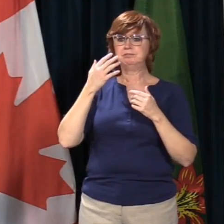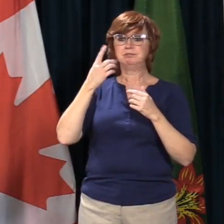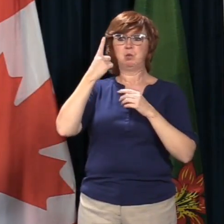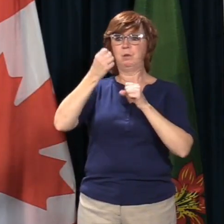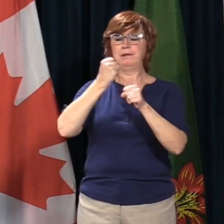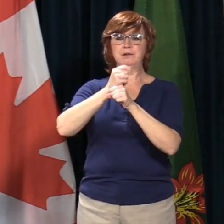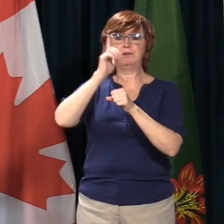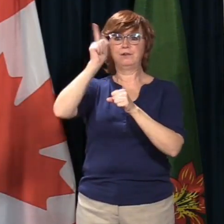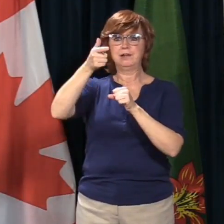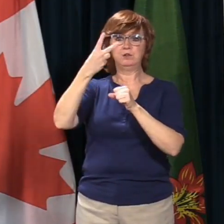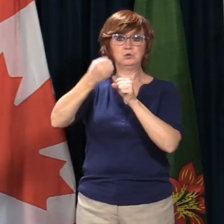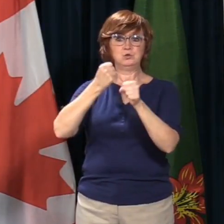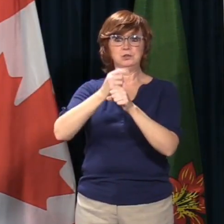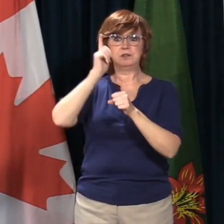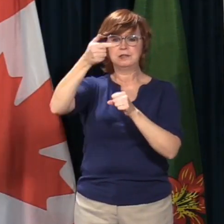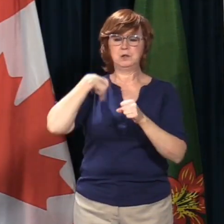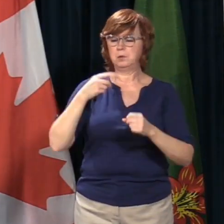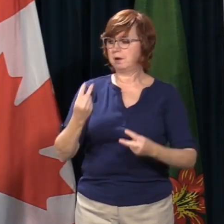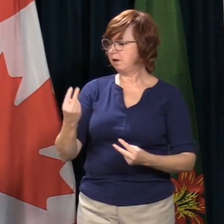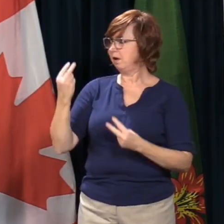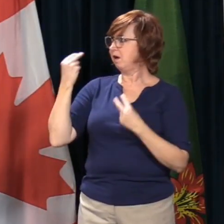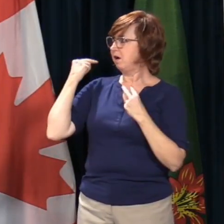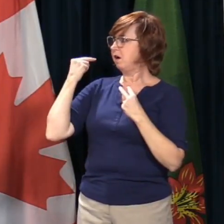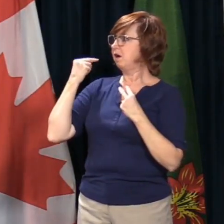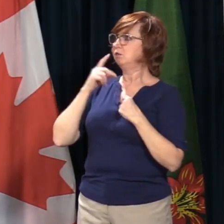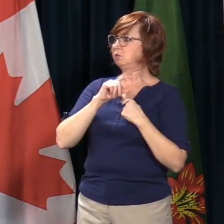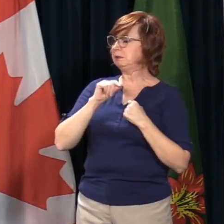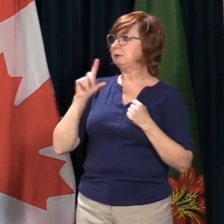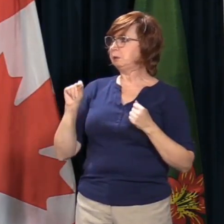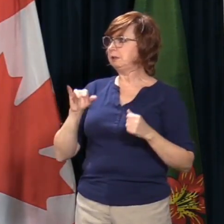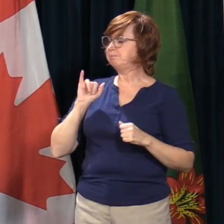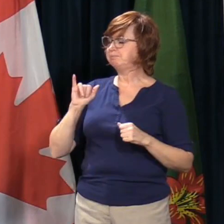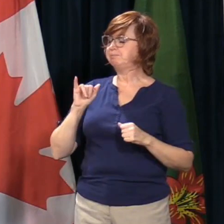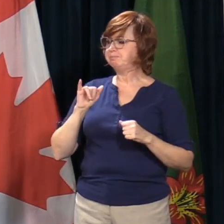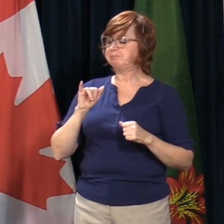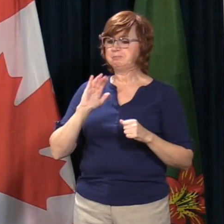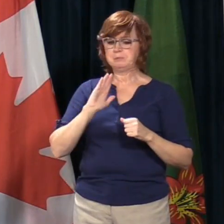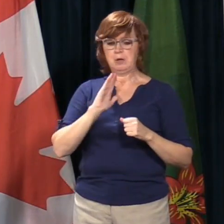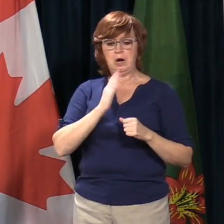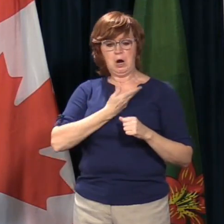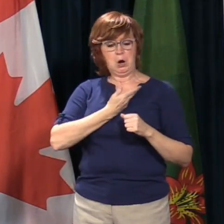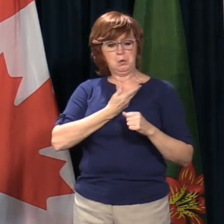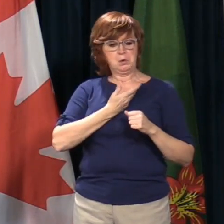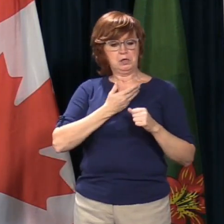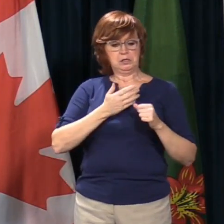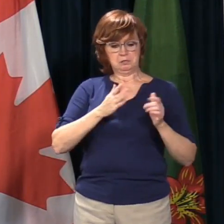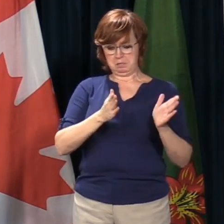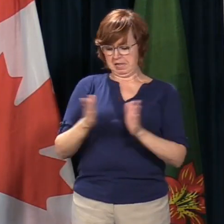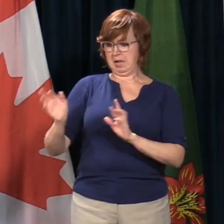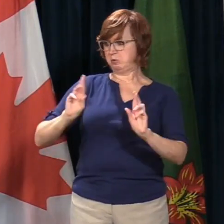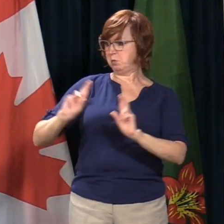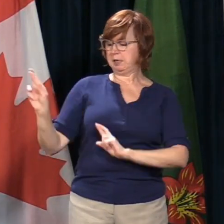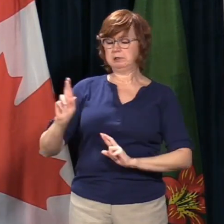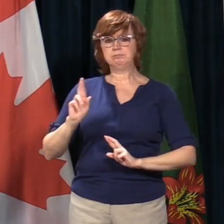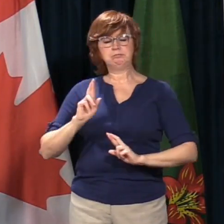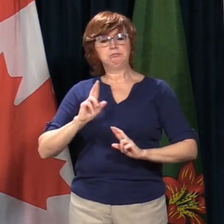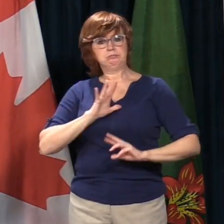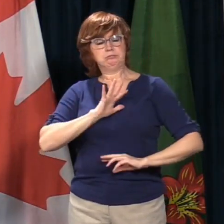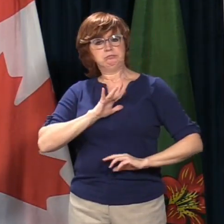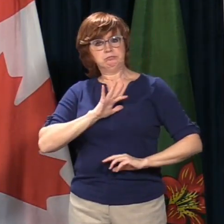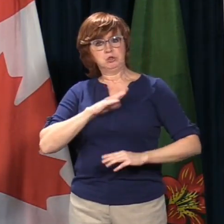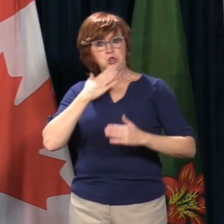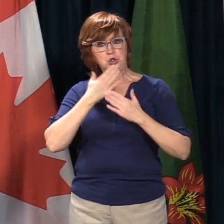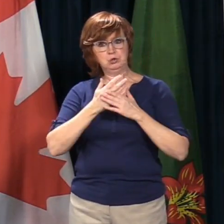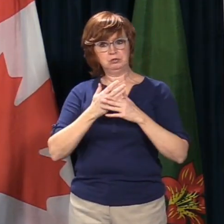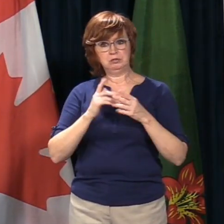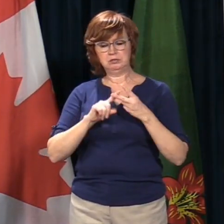to recover the system back to where it was pre-COVID. This would mean that the preventative measures set by the Government of Saskatchewan for all